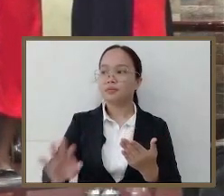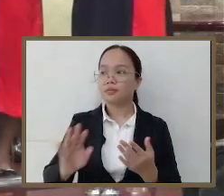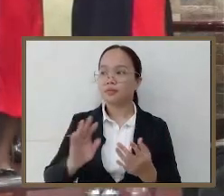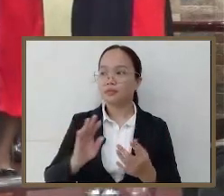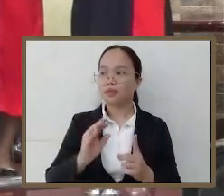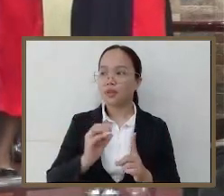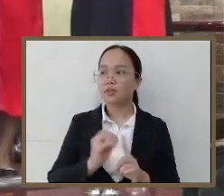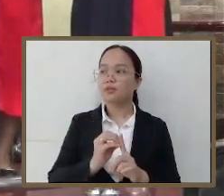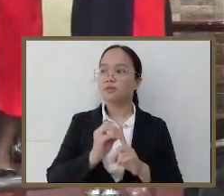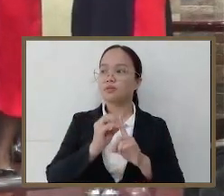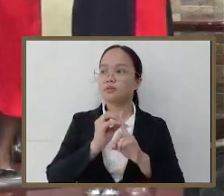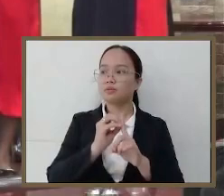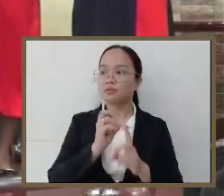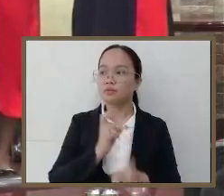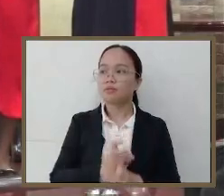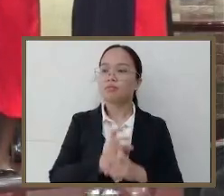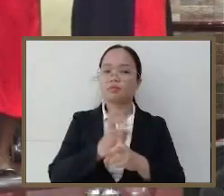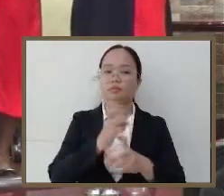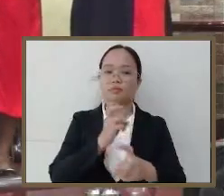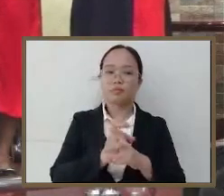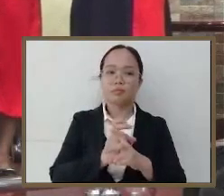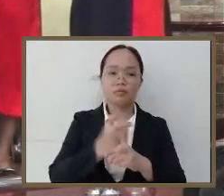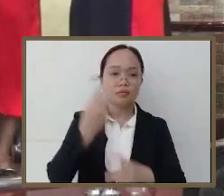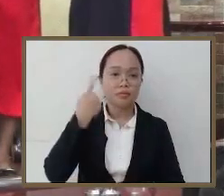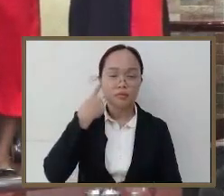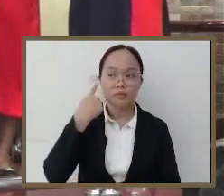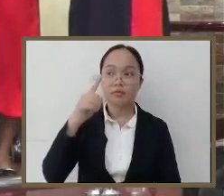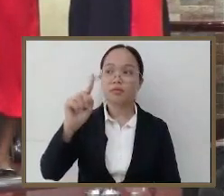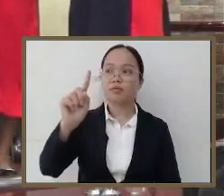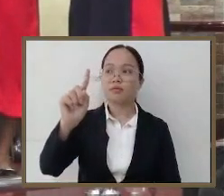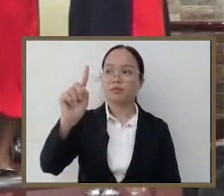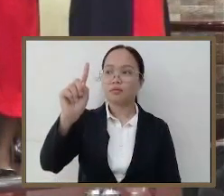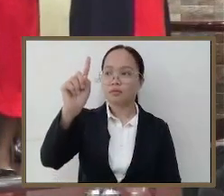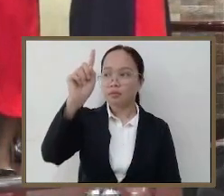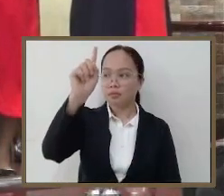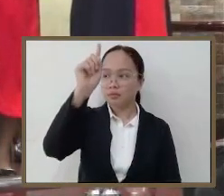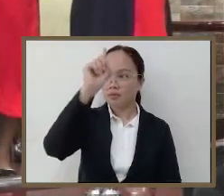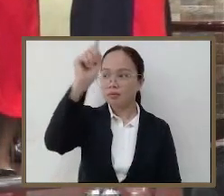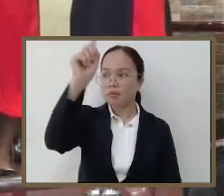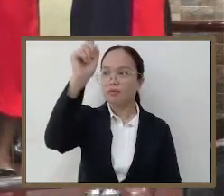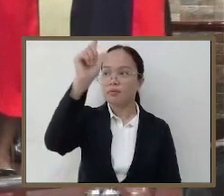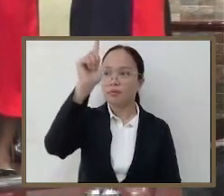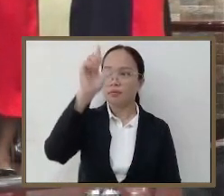is too hard for